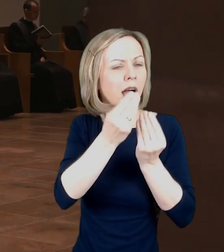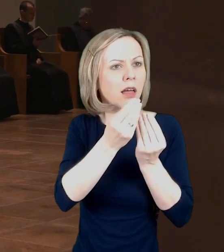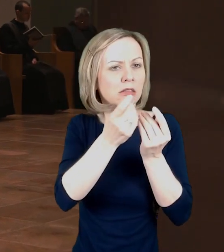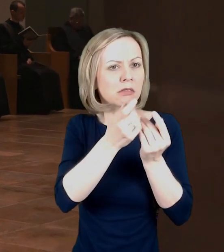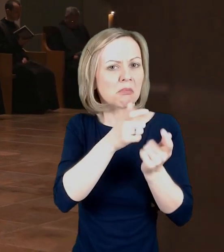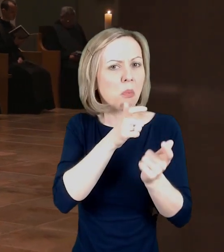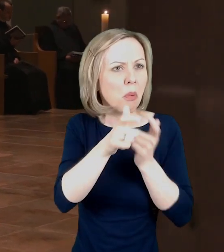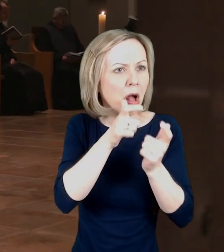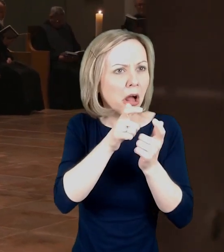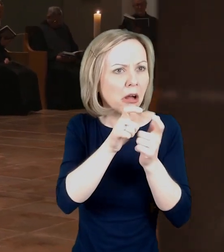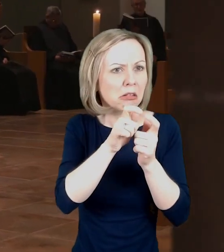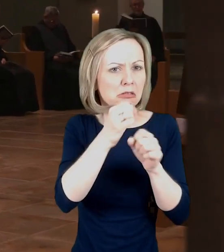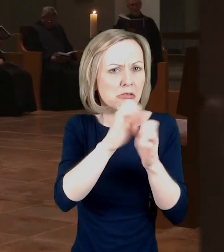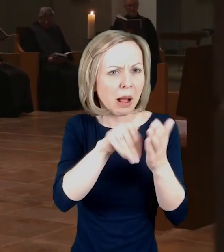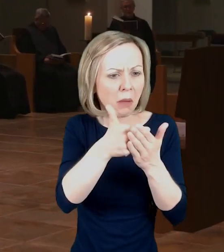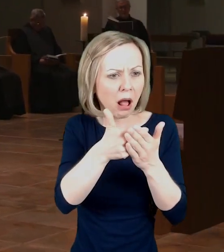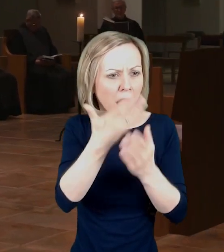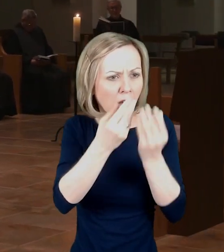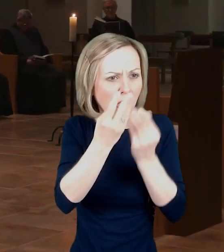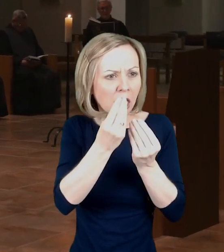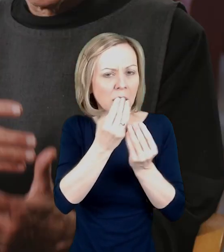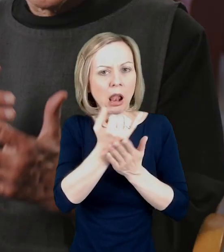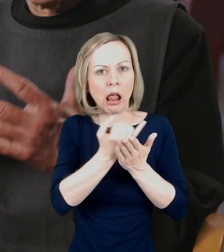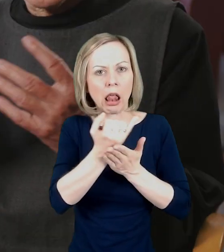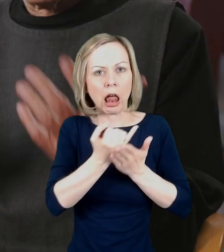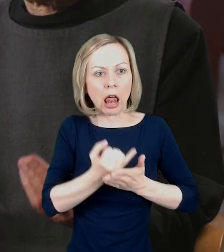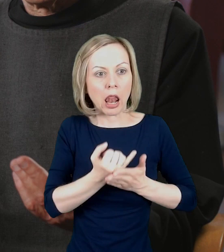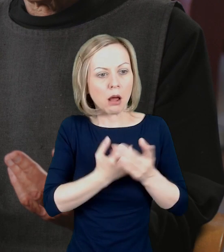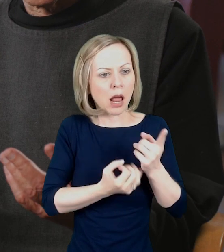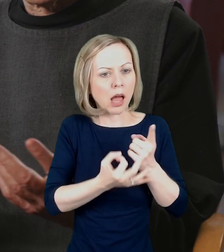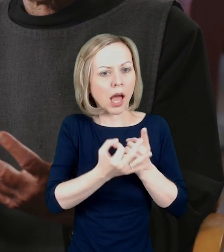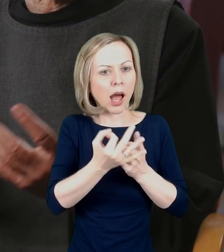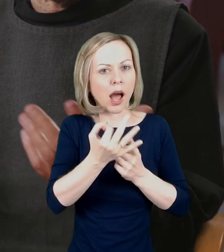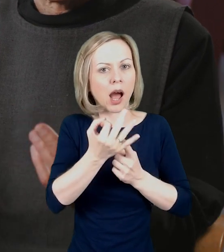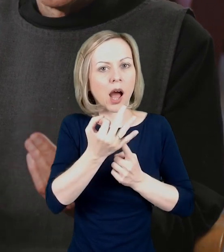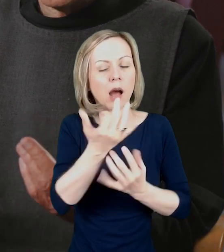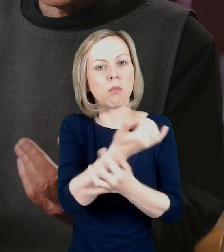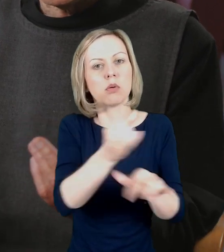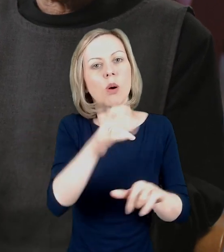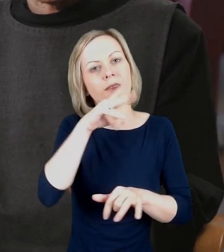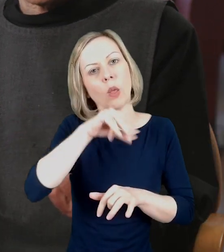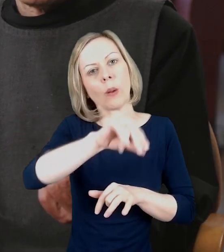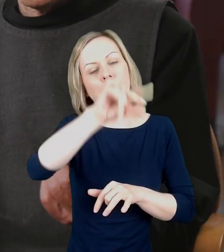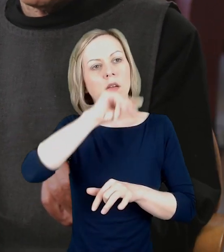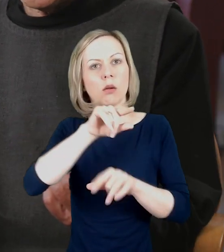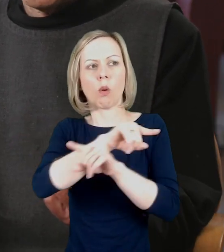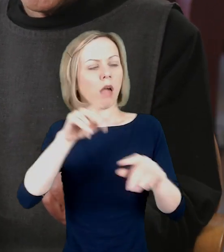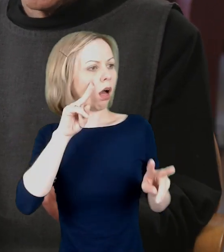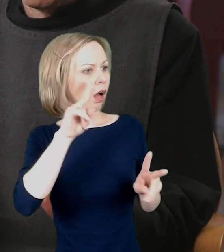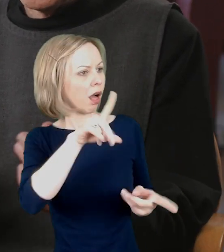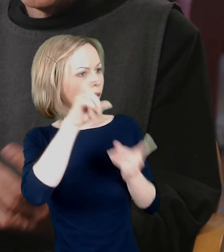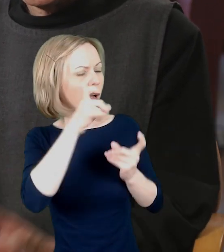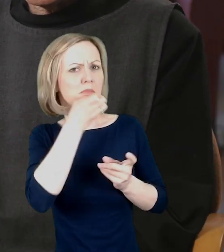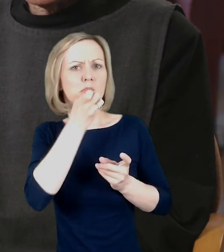it, you speak it badly. With better luck, you speak it better, and in the end you become fluent, and everyone says, wow, you speak French so